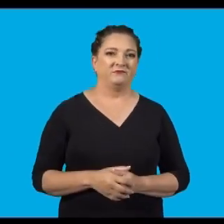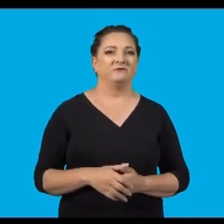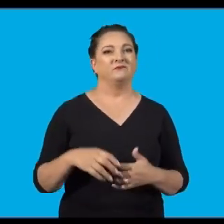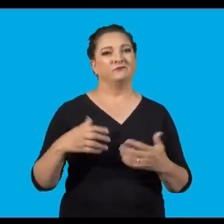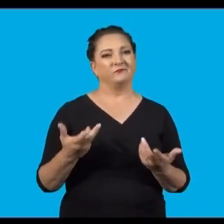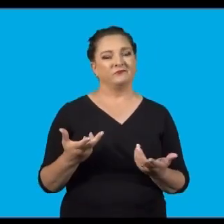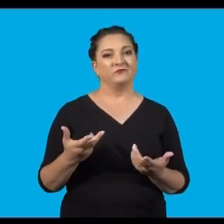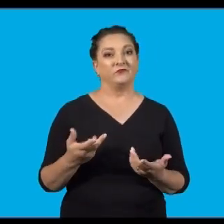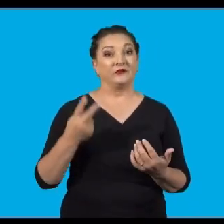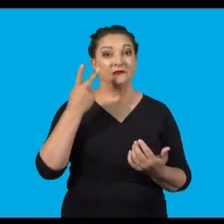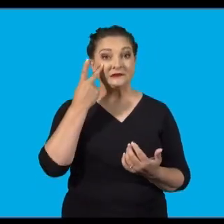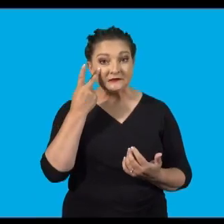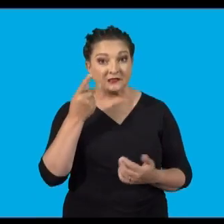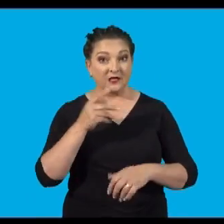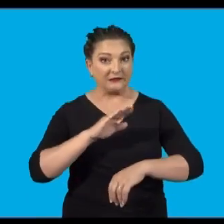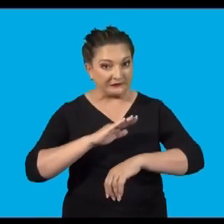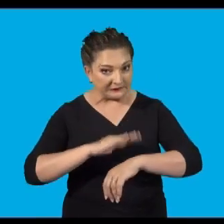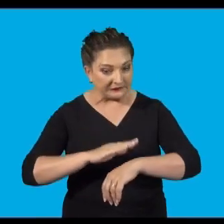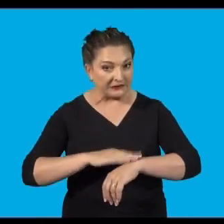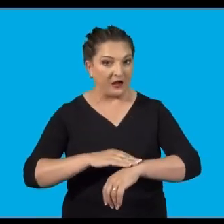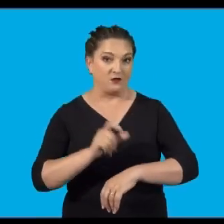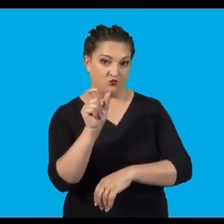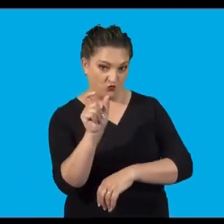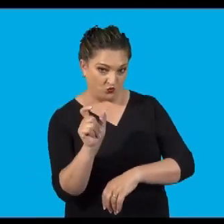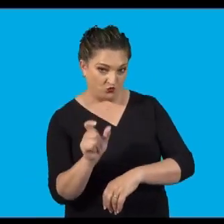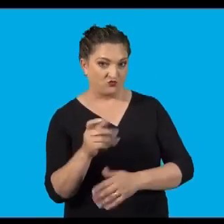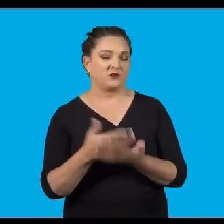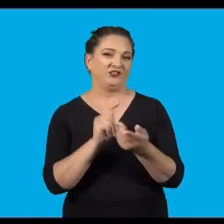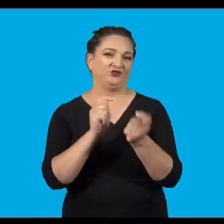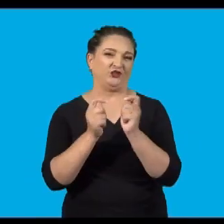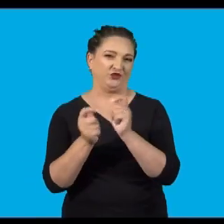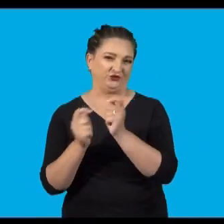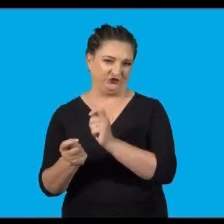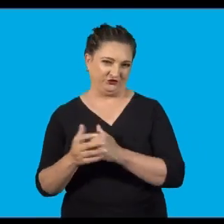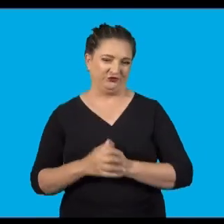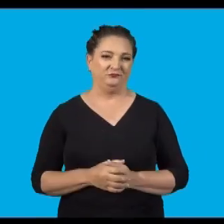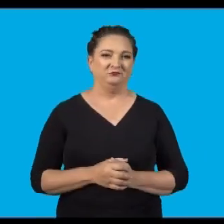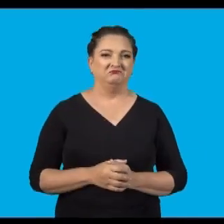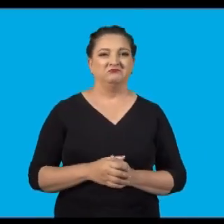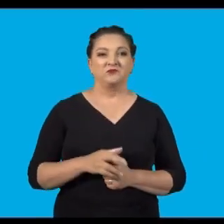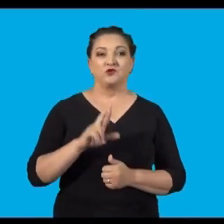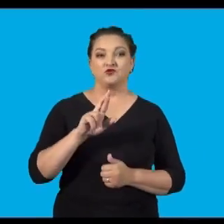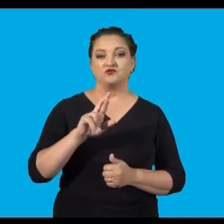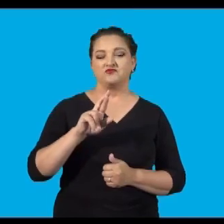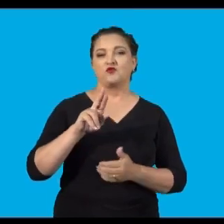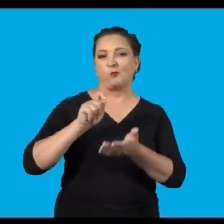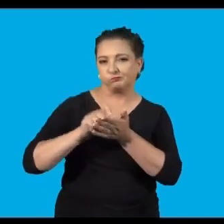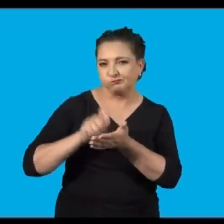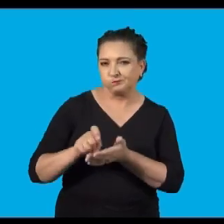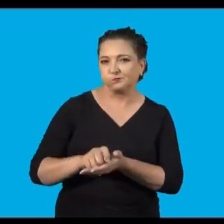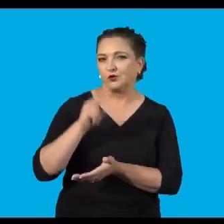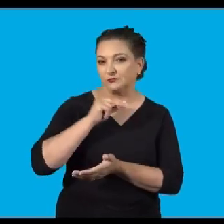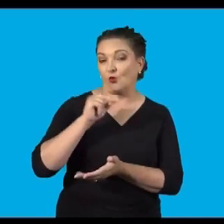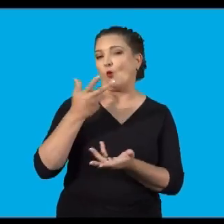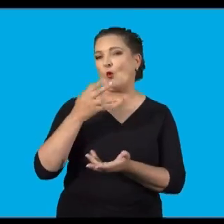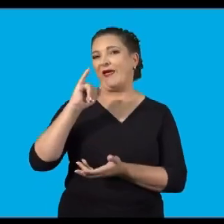Okay, then also pay attention to time words because they also change when we are changing to reported